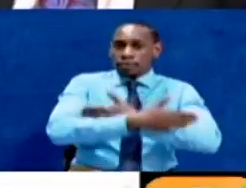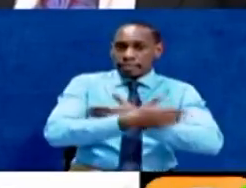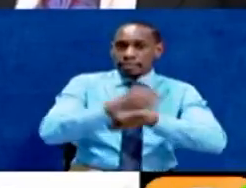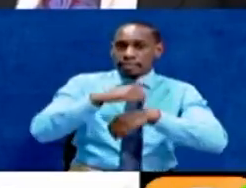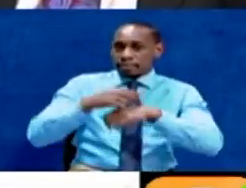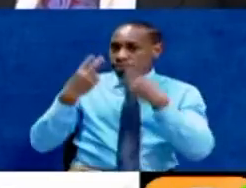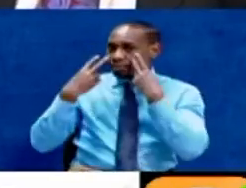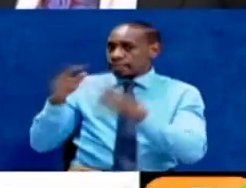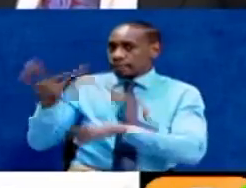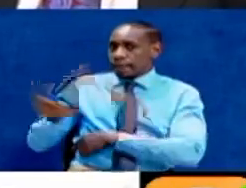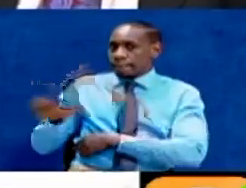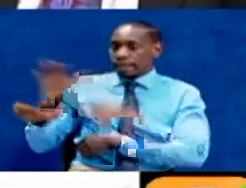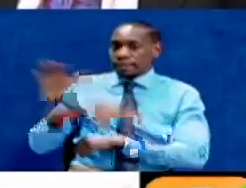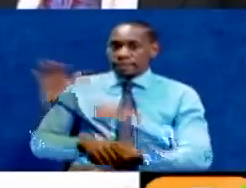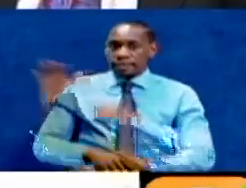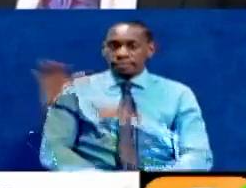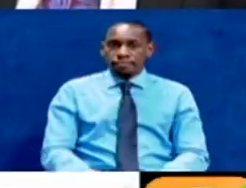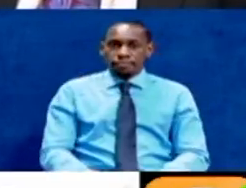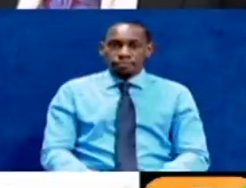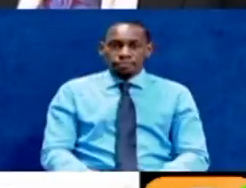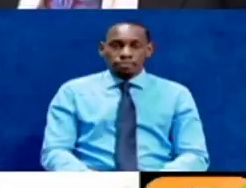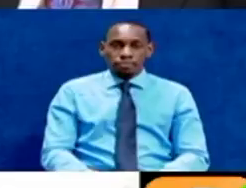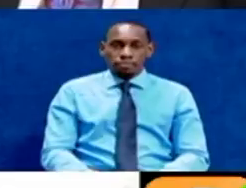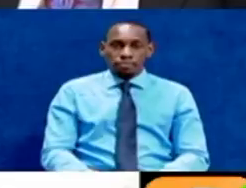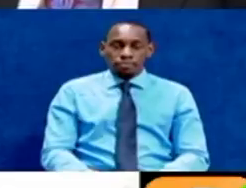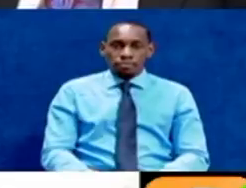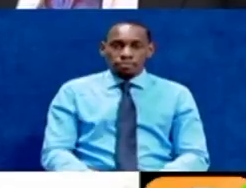look at Parliament?